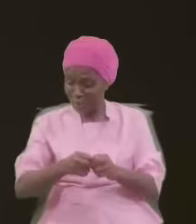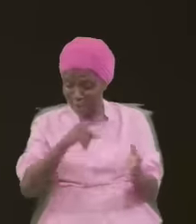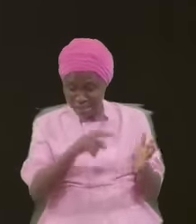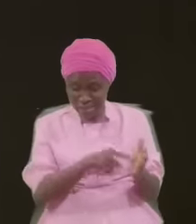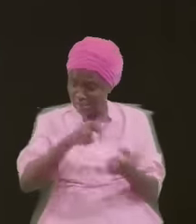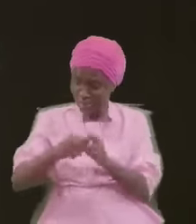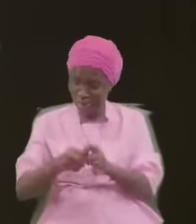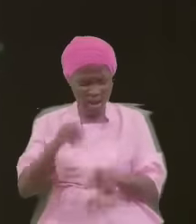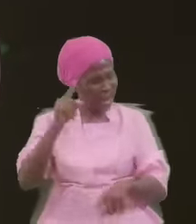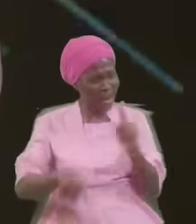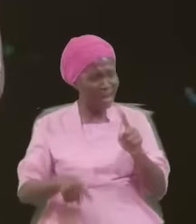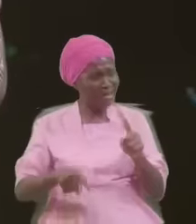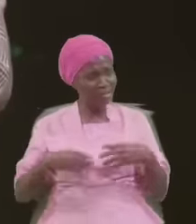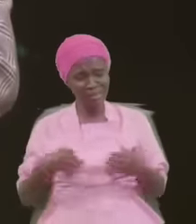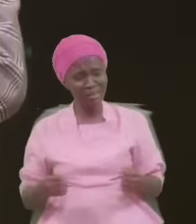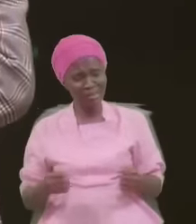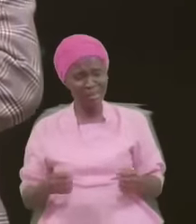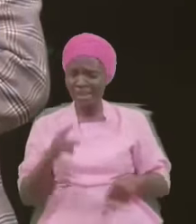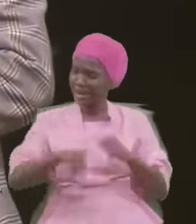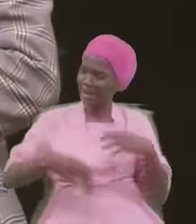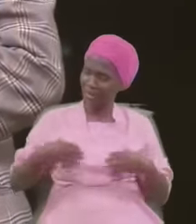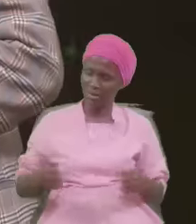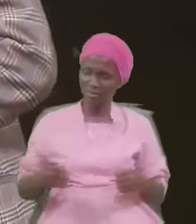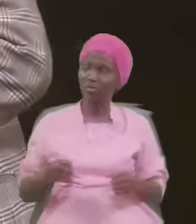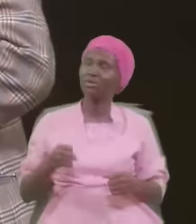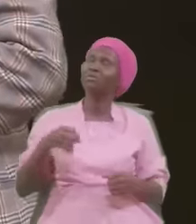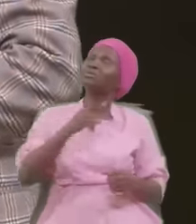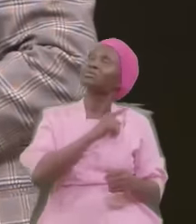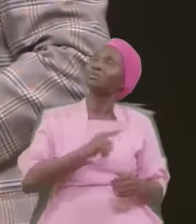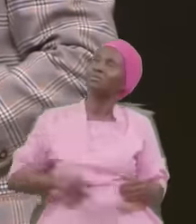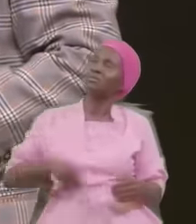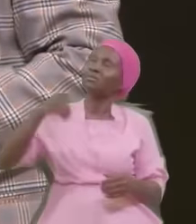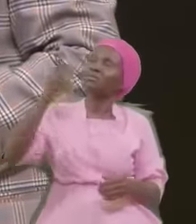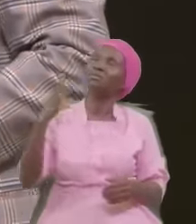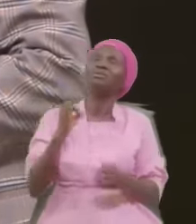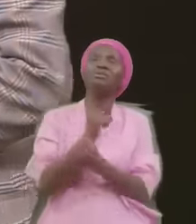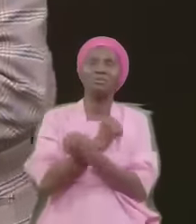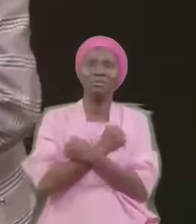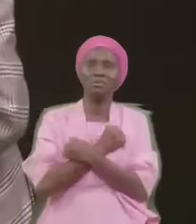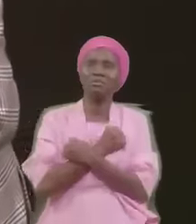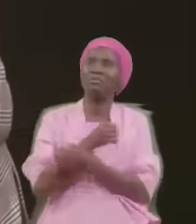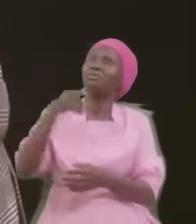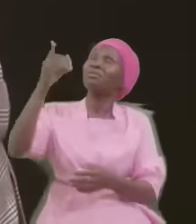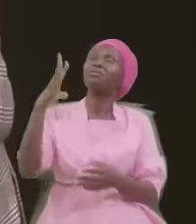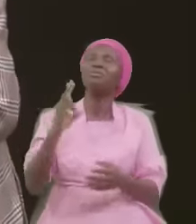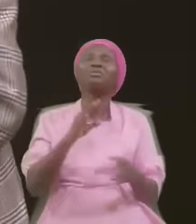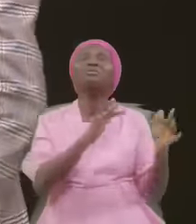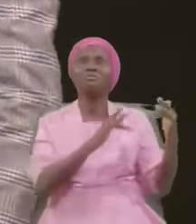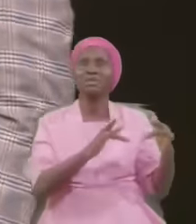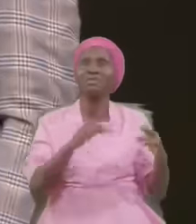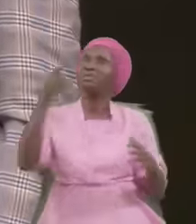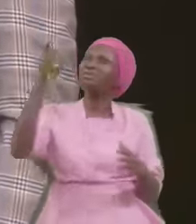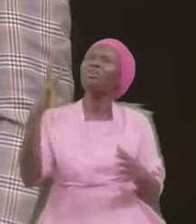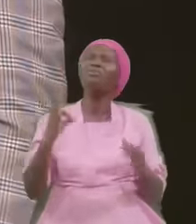incurable. God of love, God of mercy, God of might, God